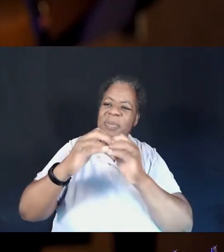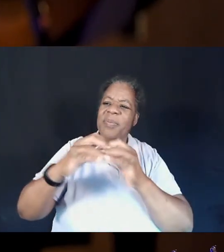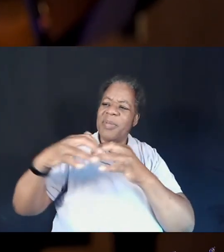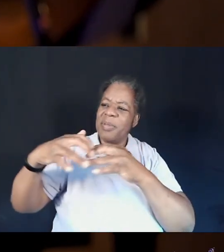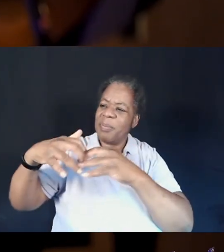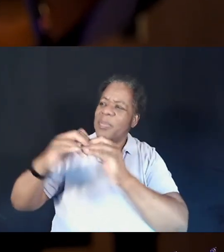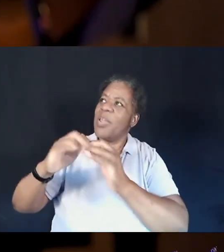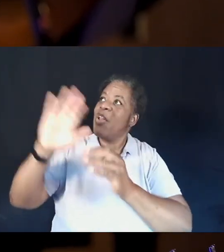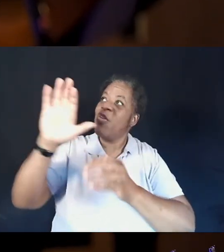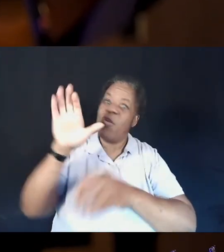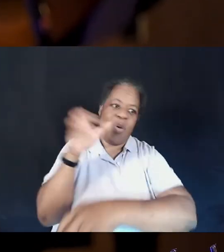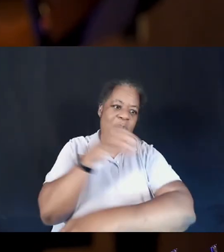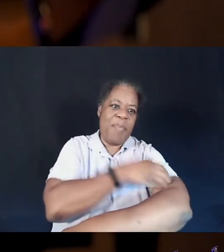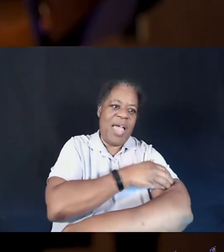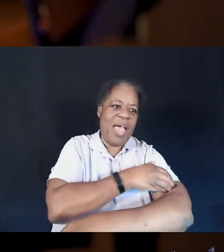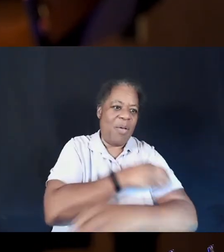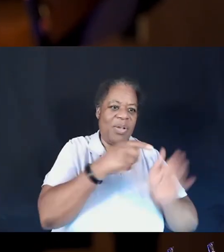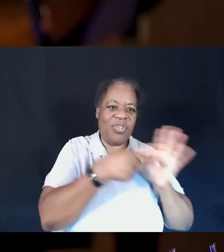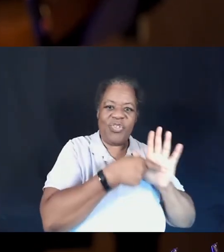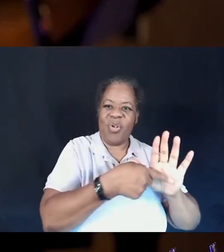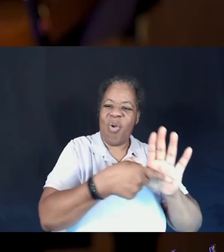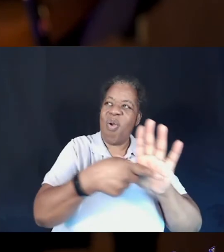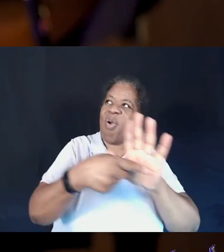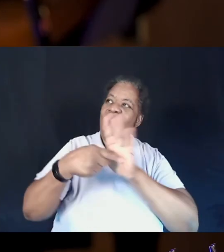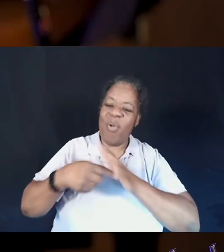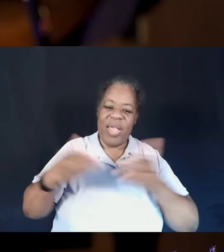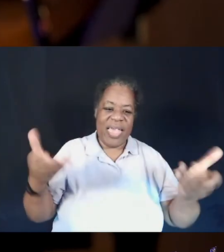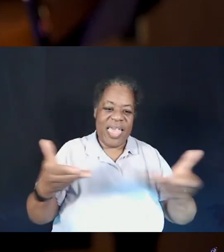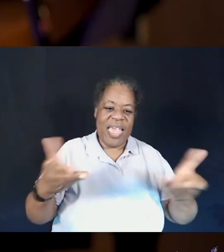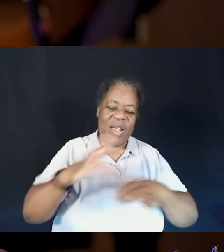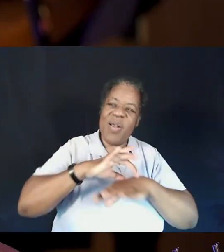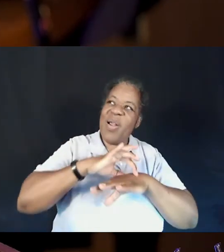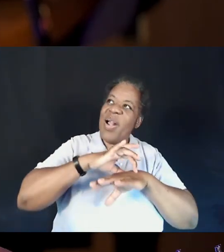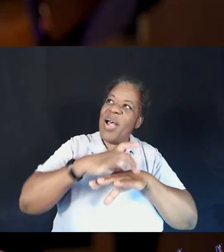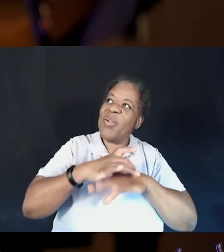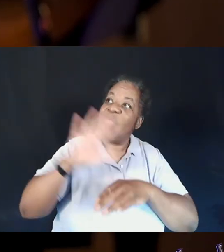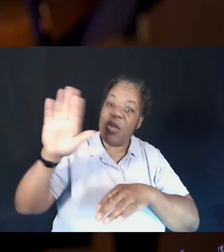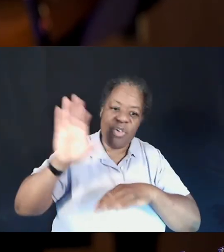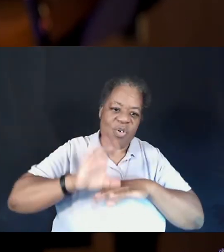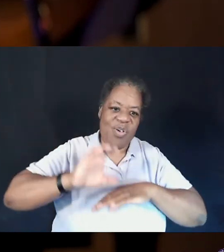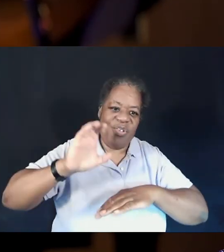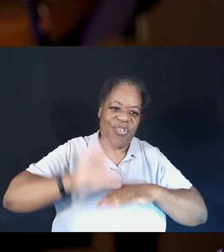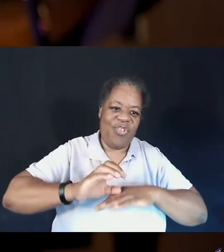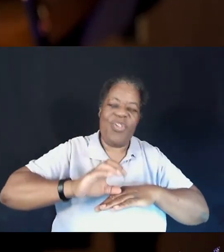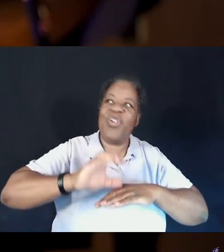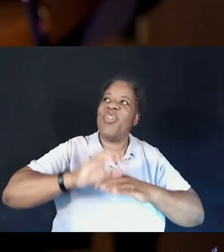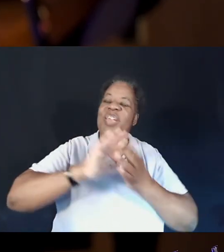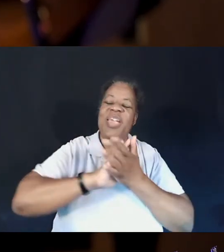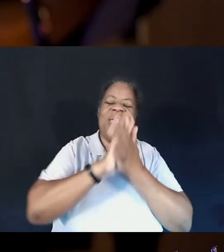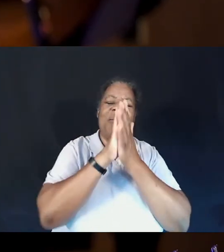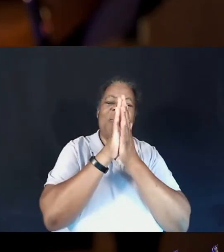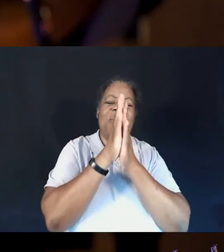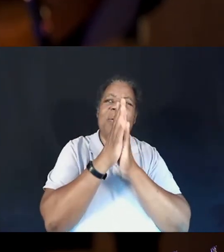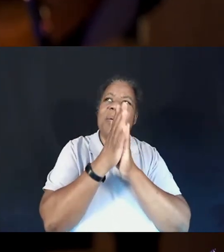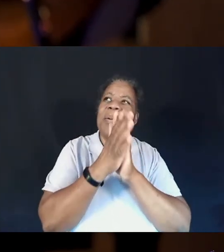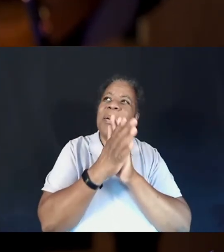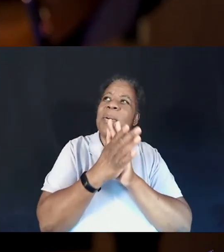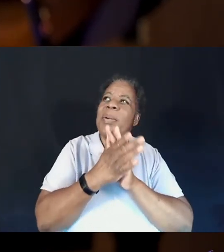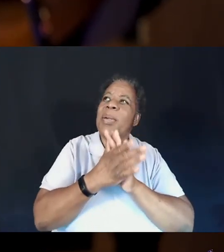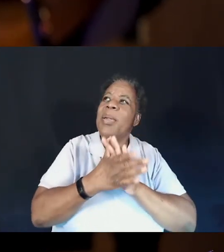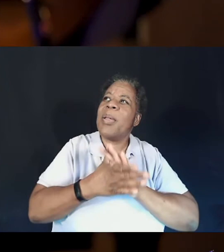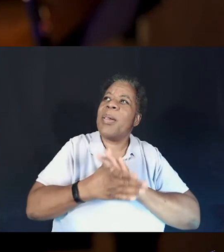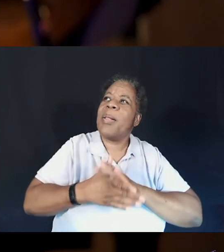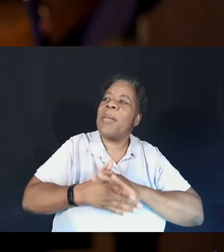once again on earth. Cause your church to hunger for your